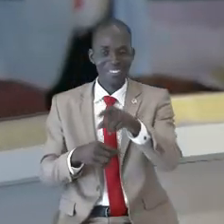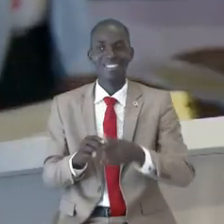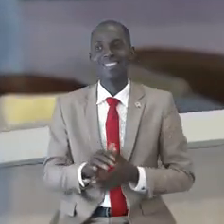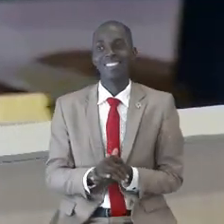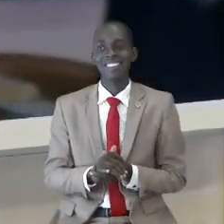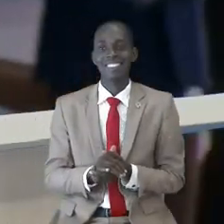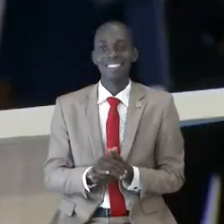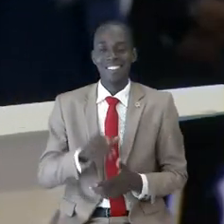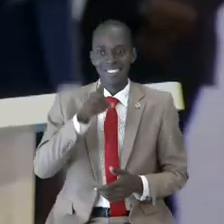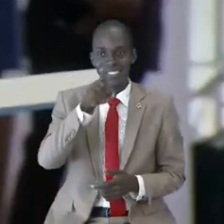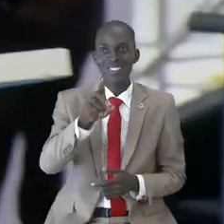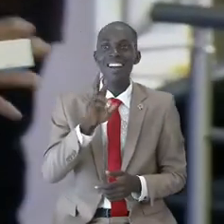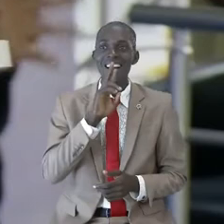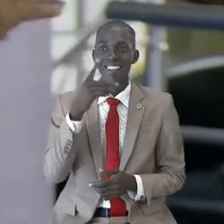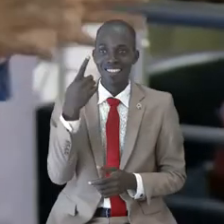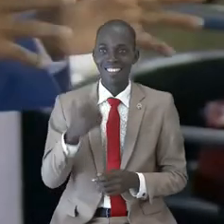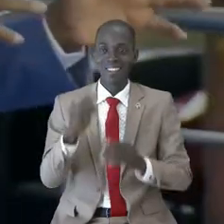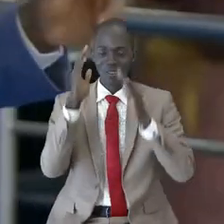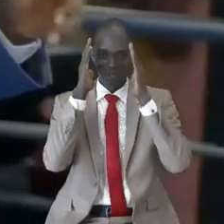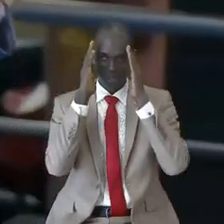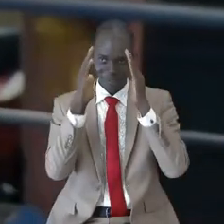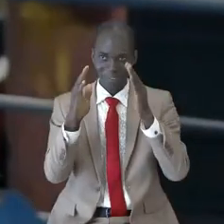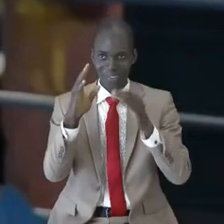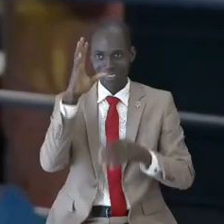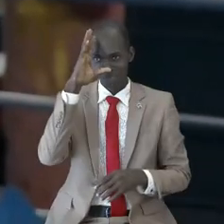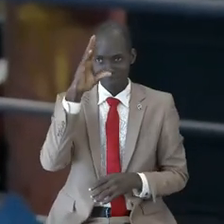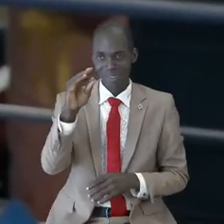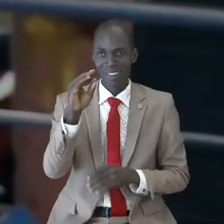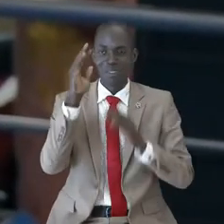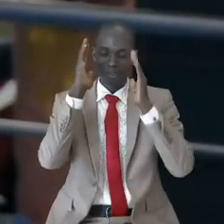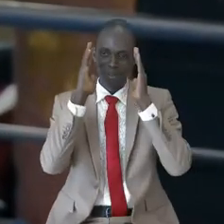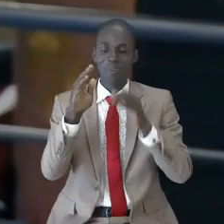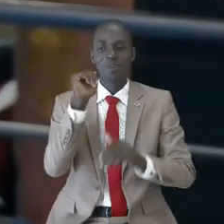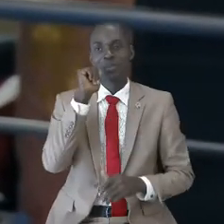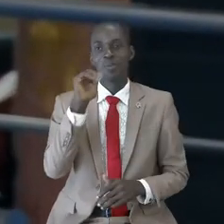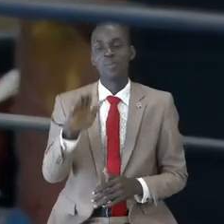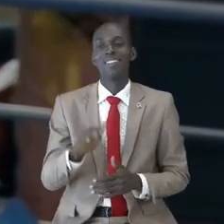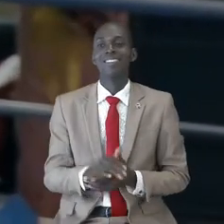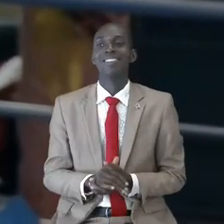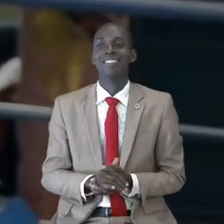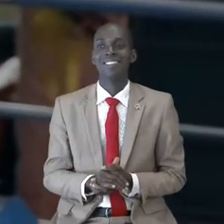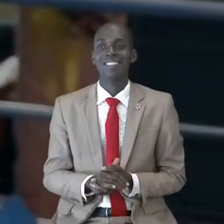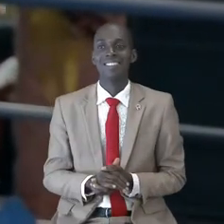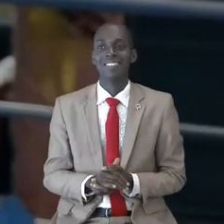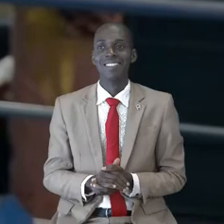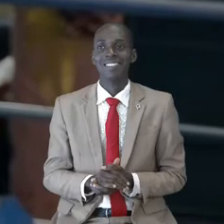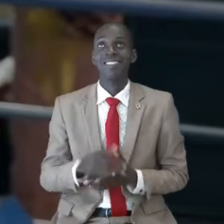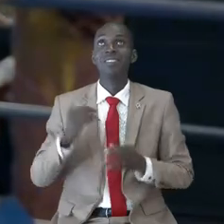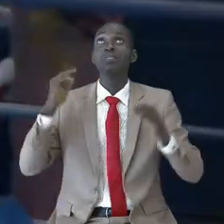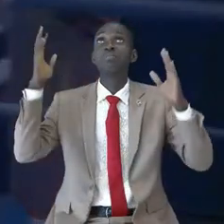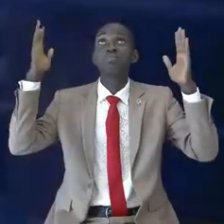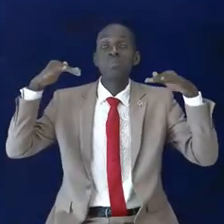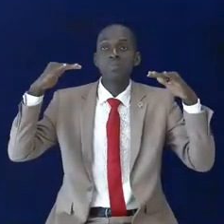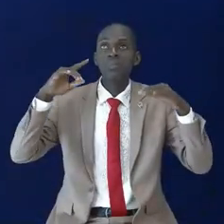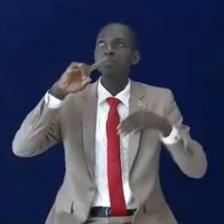You are the focused man, the focused woman. And rain,